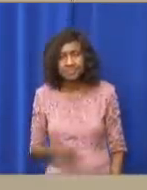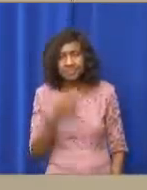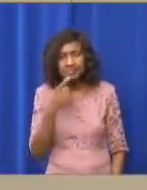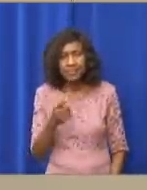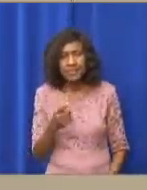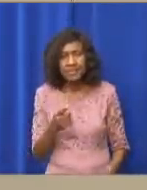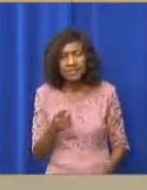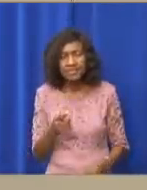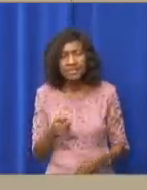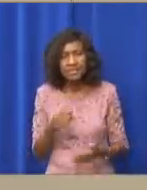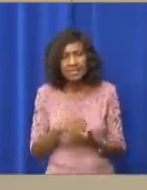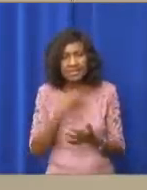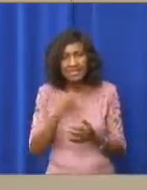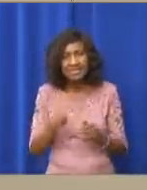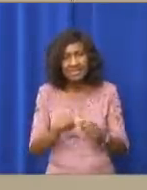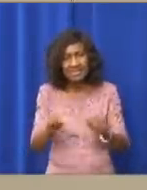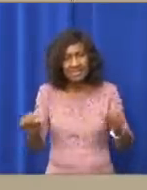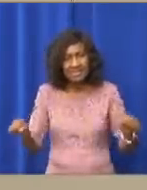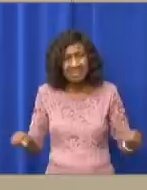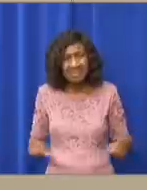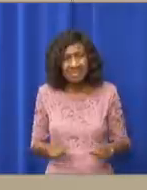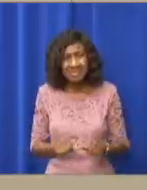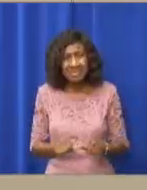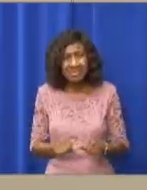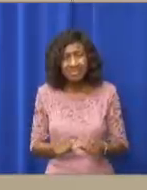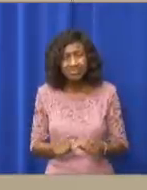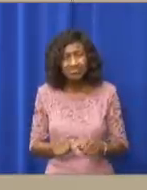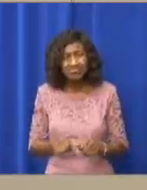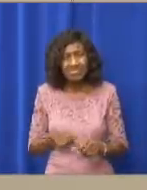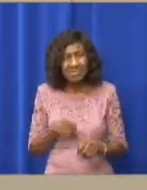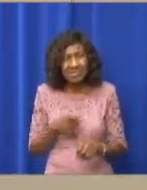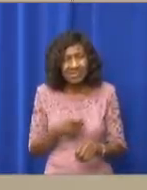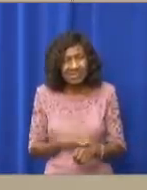an area that has given us a great deal of